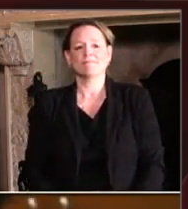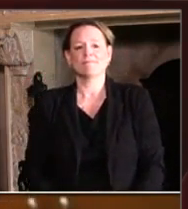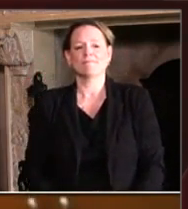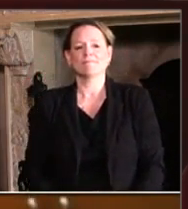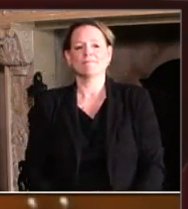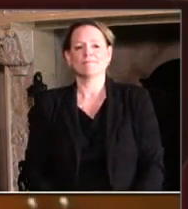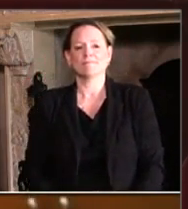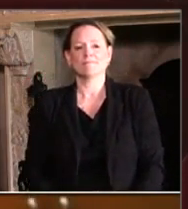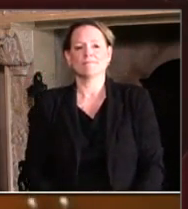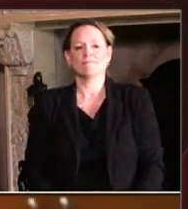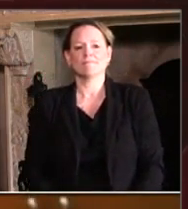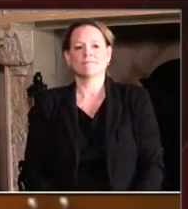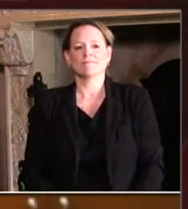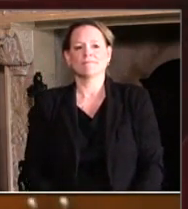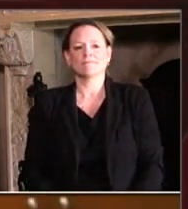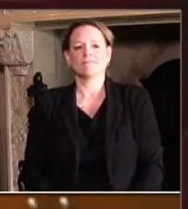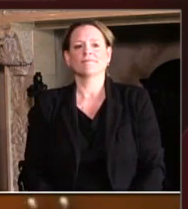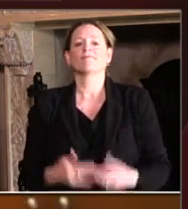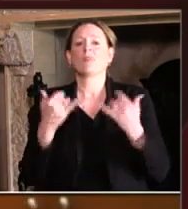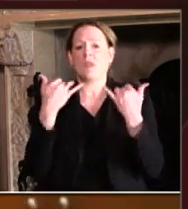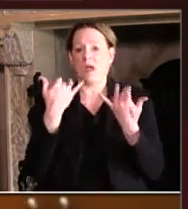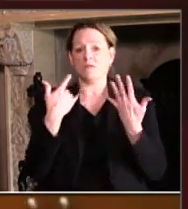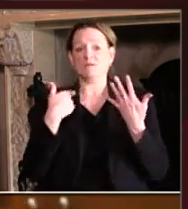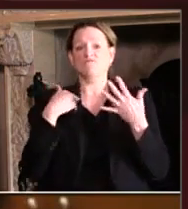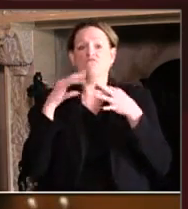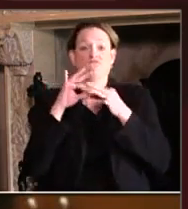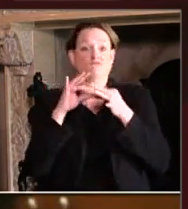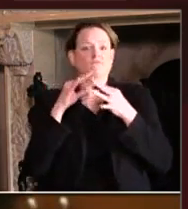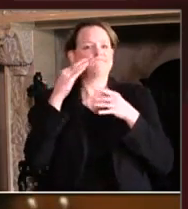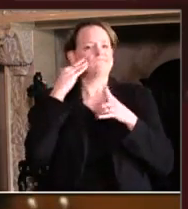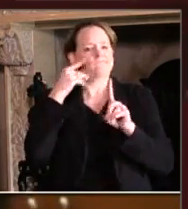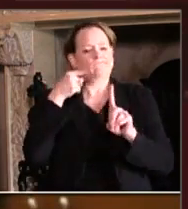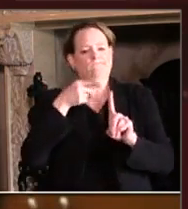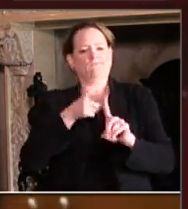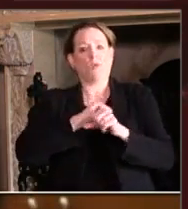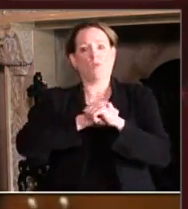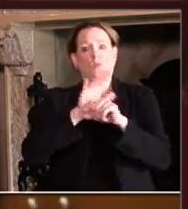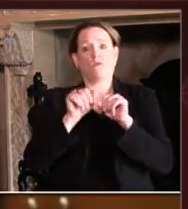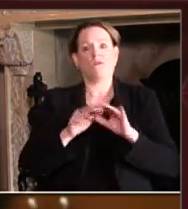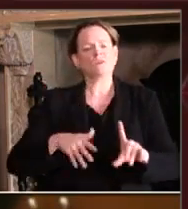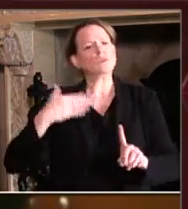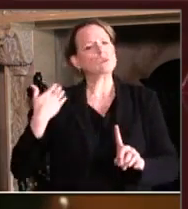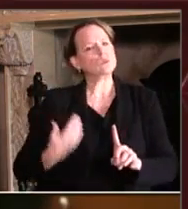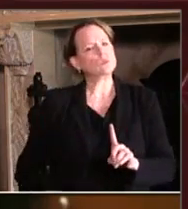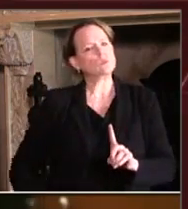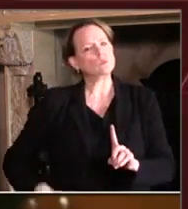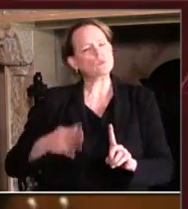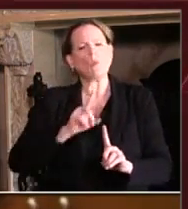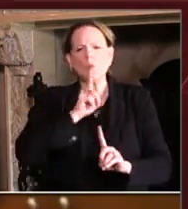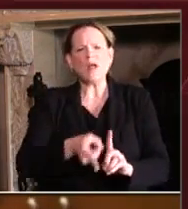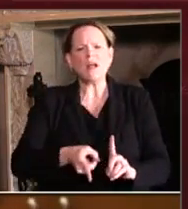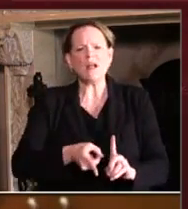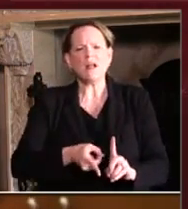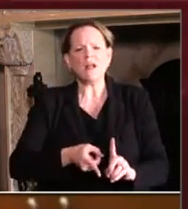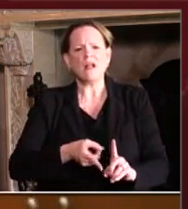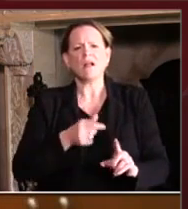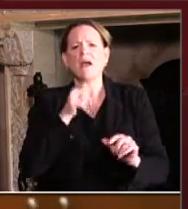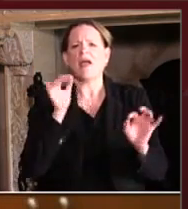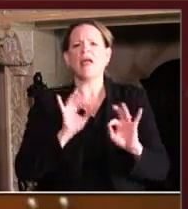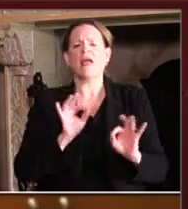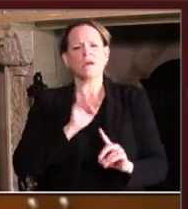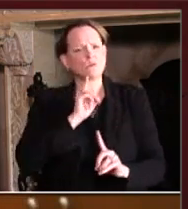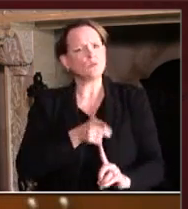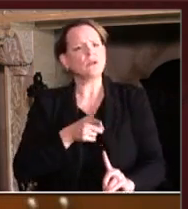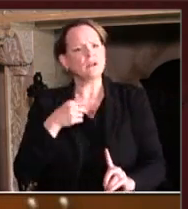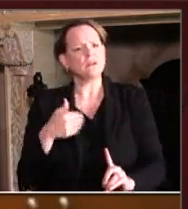the COVID-19 experience to life. Our organization started talking about COVID-19 in January 2020. As a